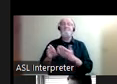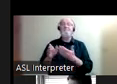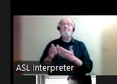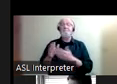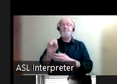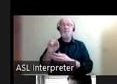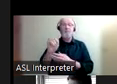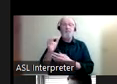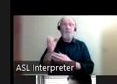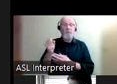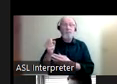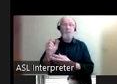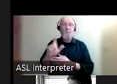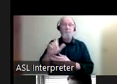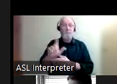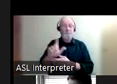St. John's Library